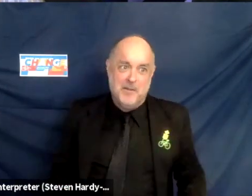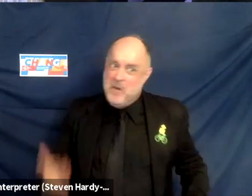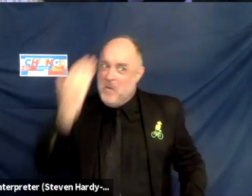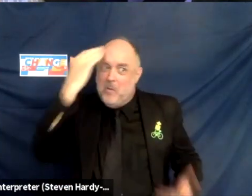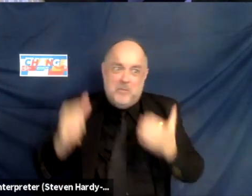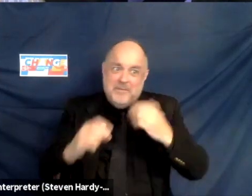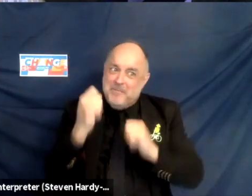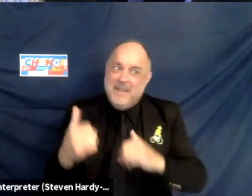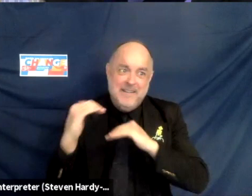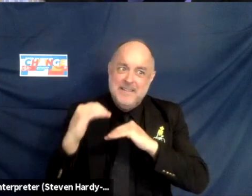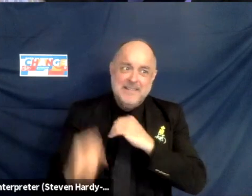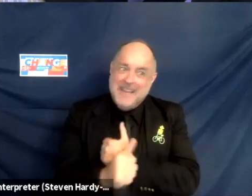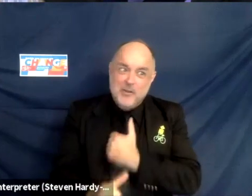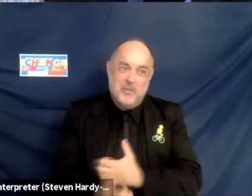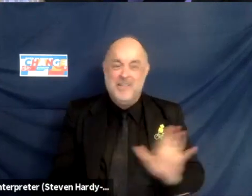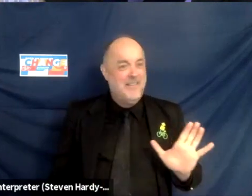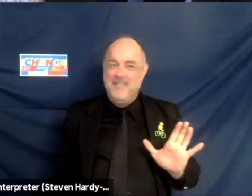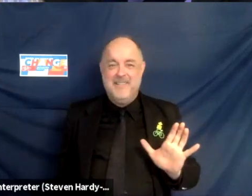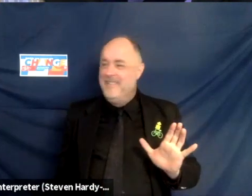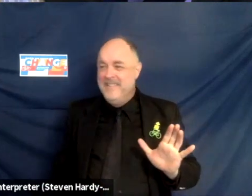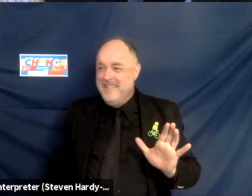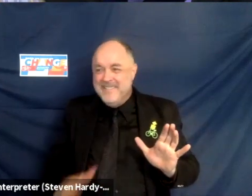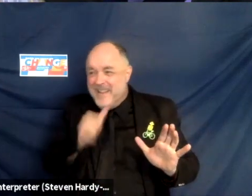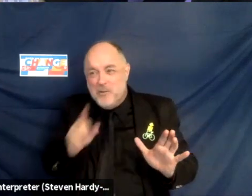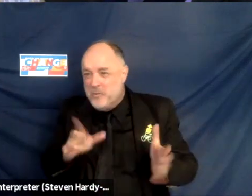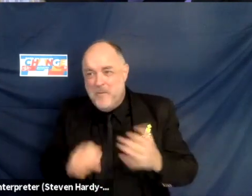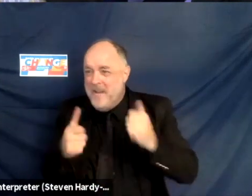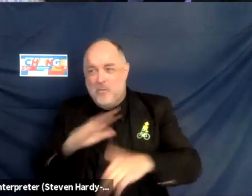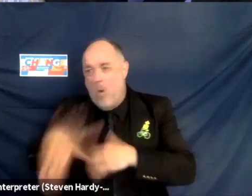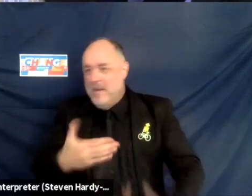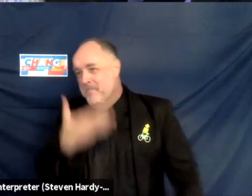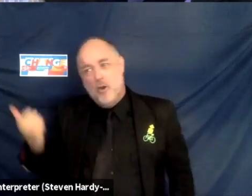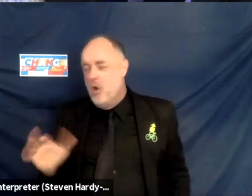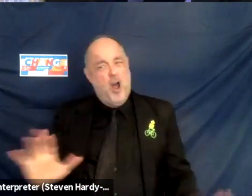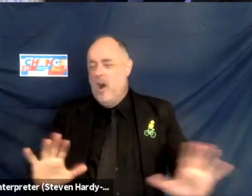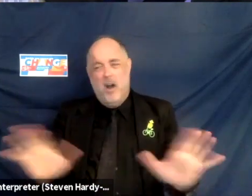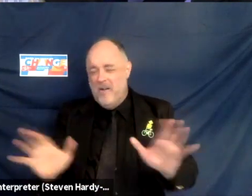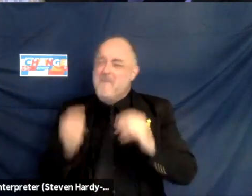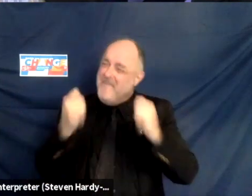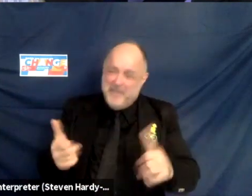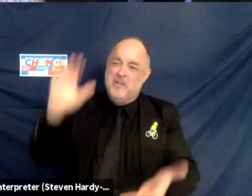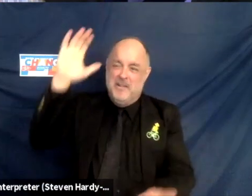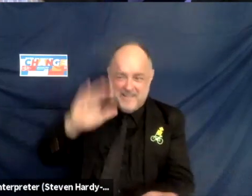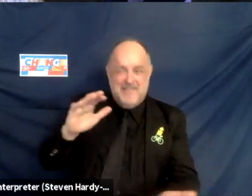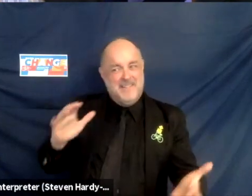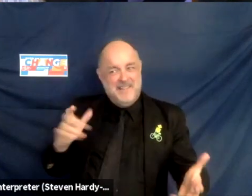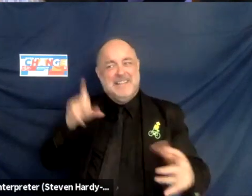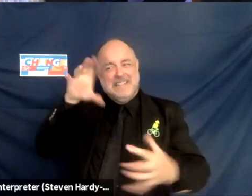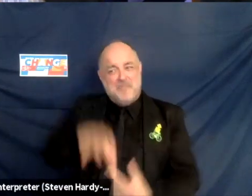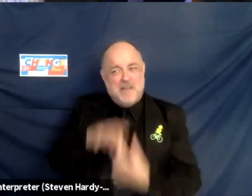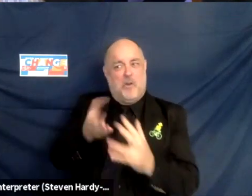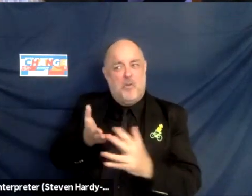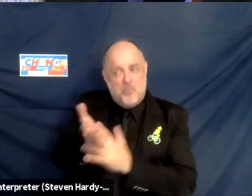and it's not true that faster is always better, especially when we're talking about the roads that go through the hearts of our communities.